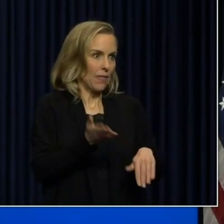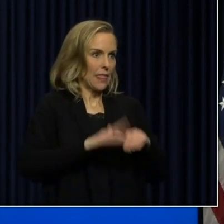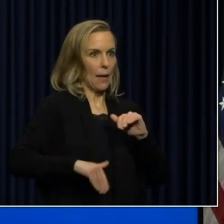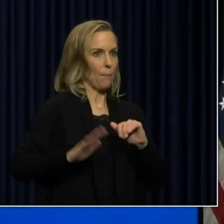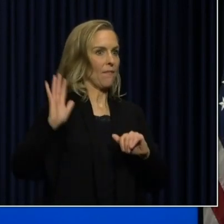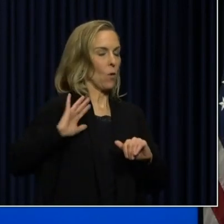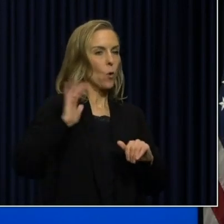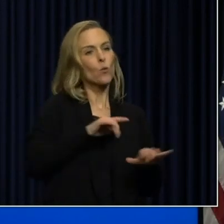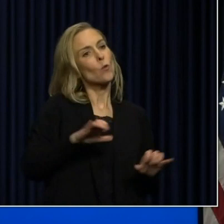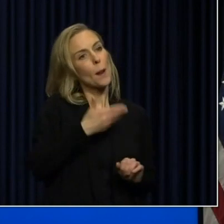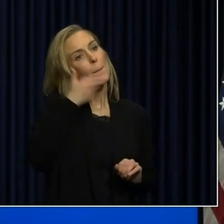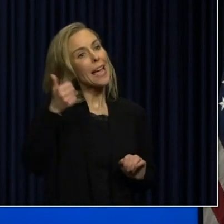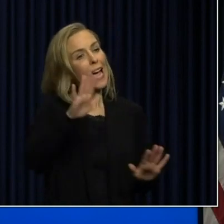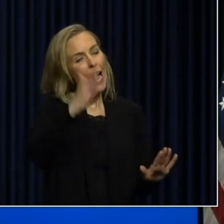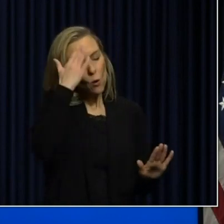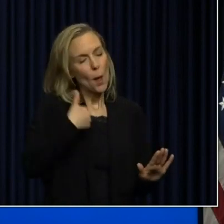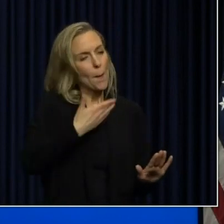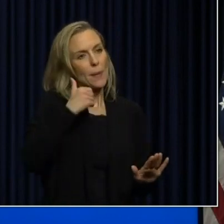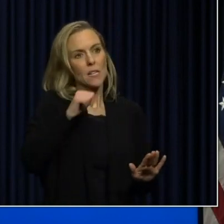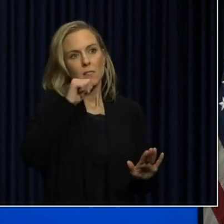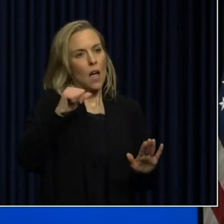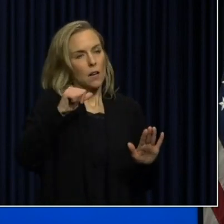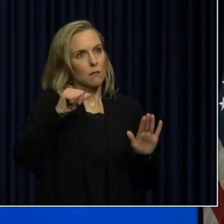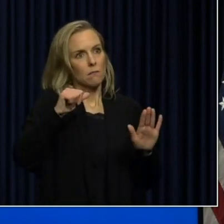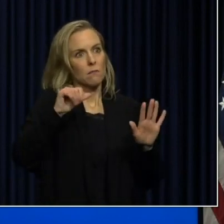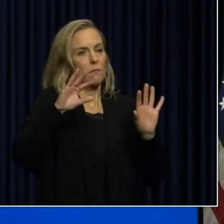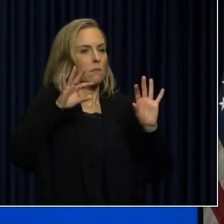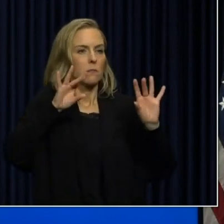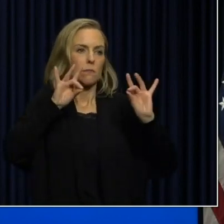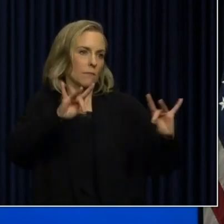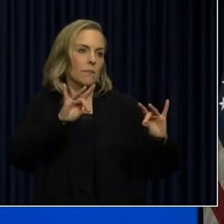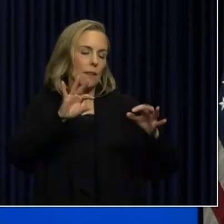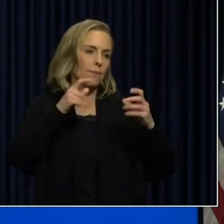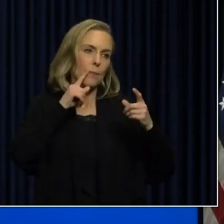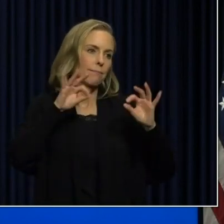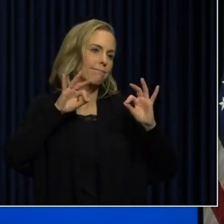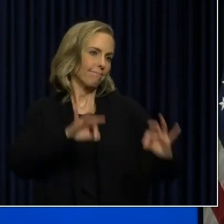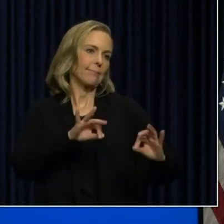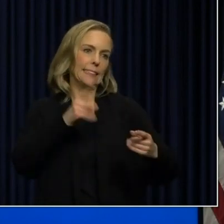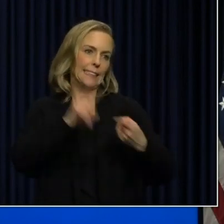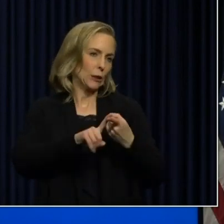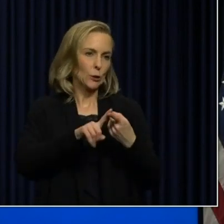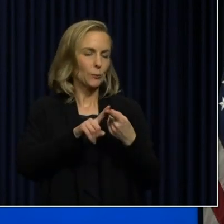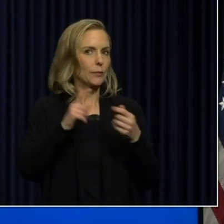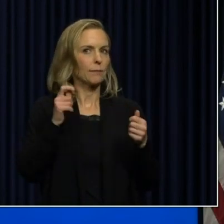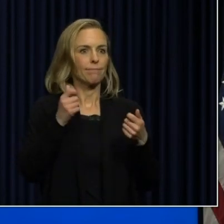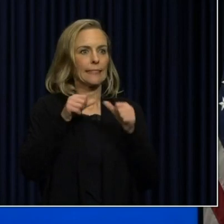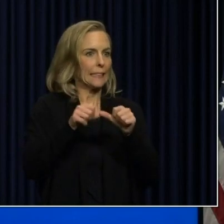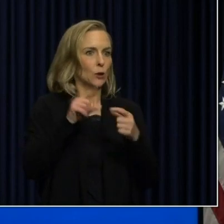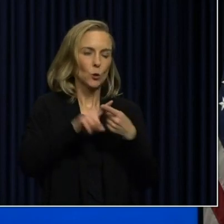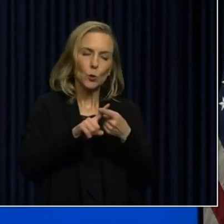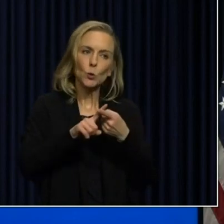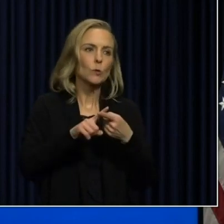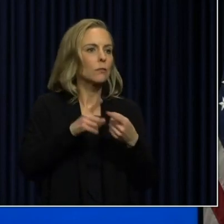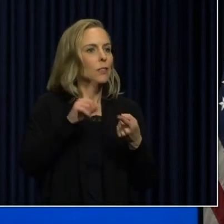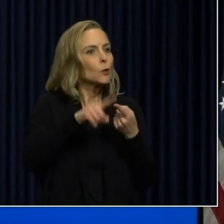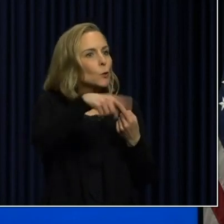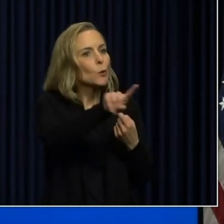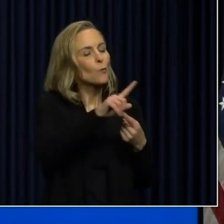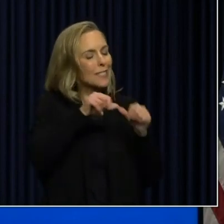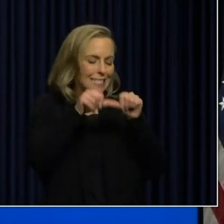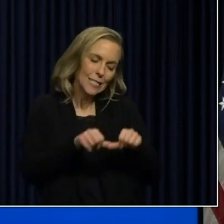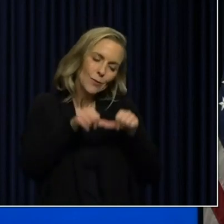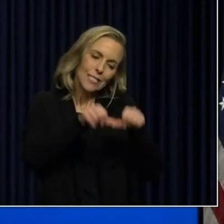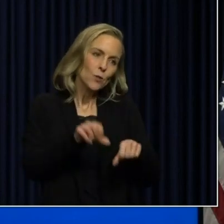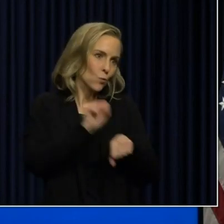doing our best, but our best isn't good enough if we haven't gotten to you. So we will continue and continue to work on